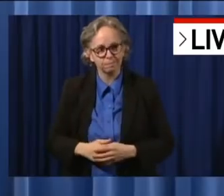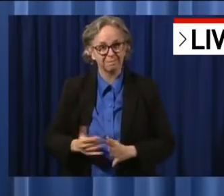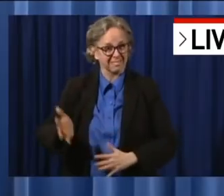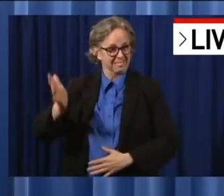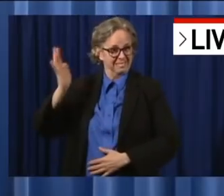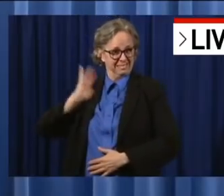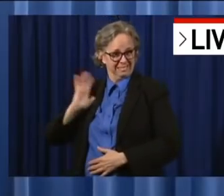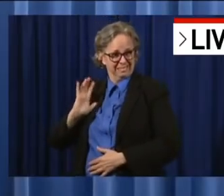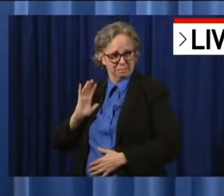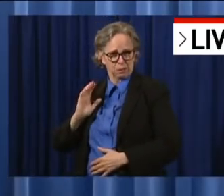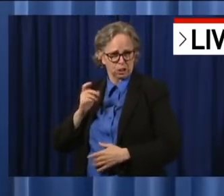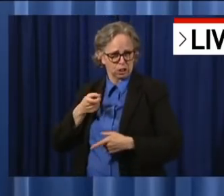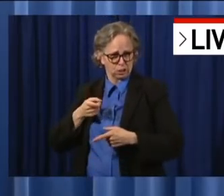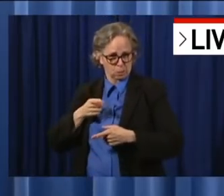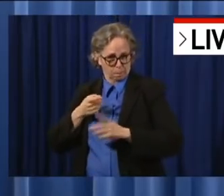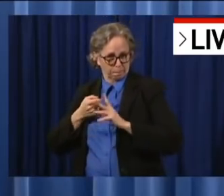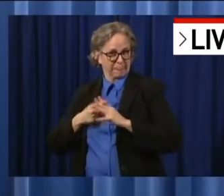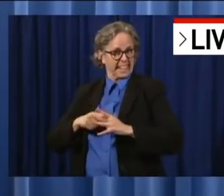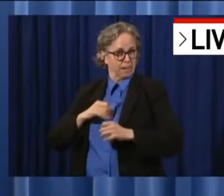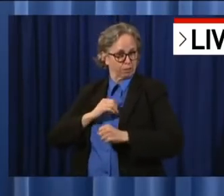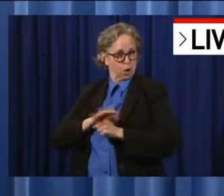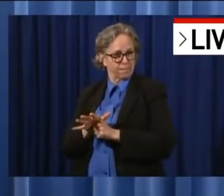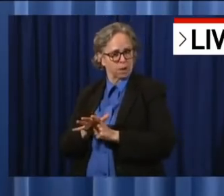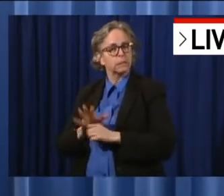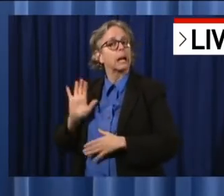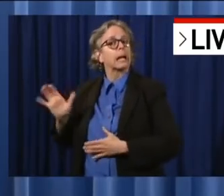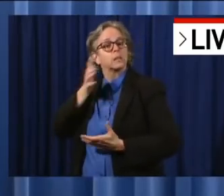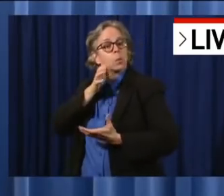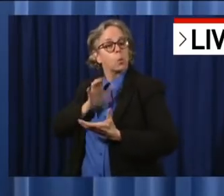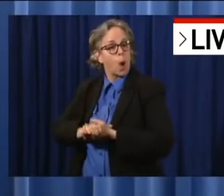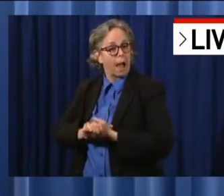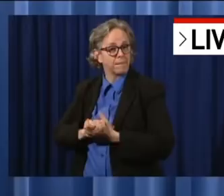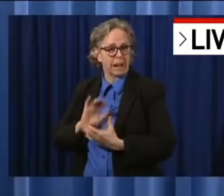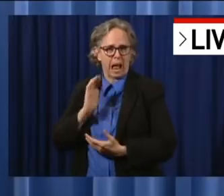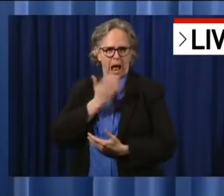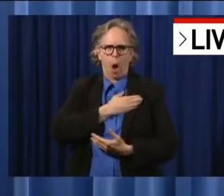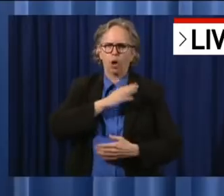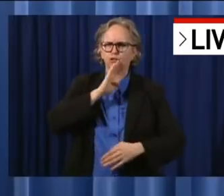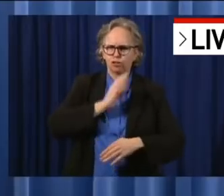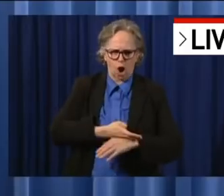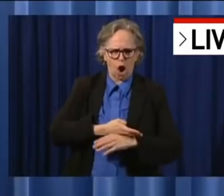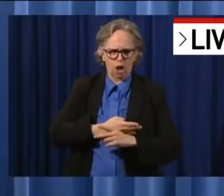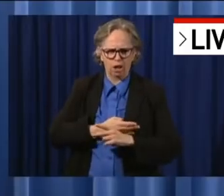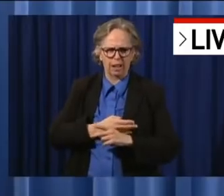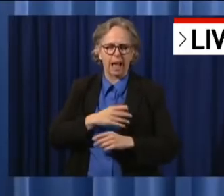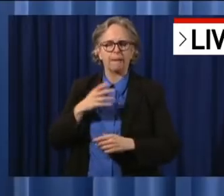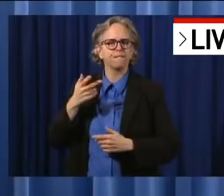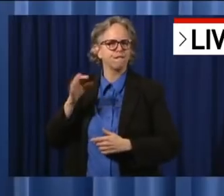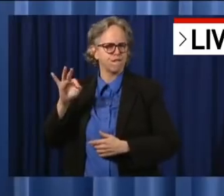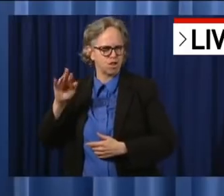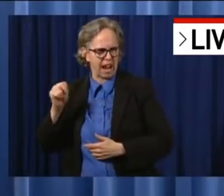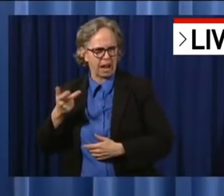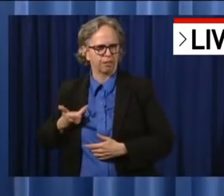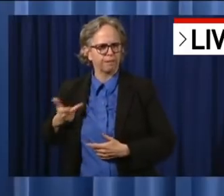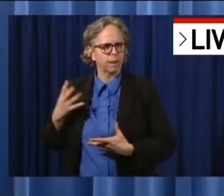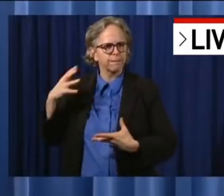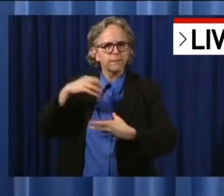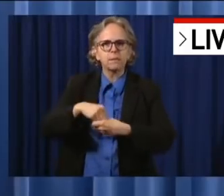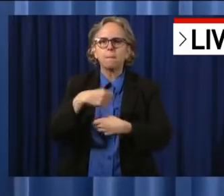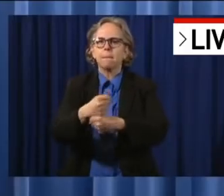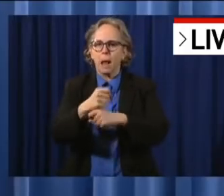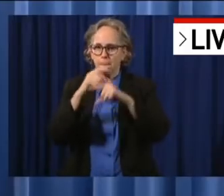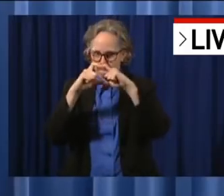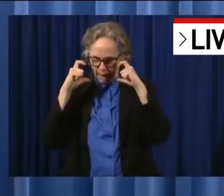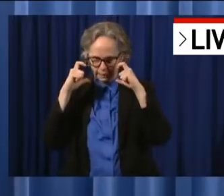began making masks. The project grew to include Connie's mom, Fran. So 3 generations worked together. They have made close